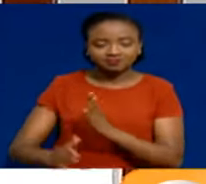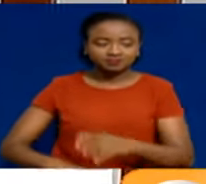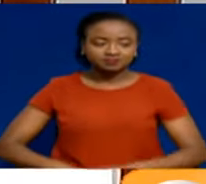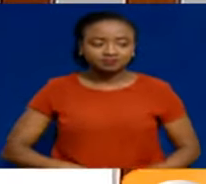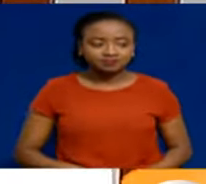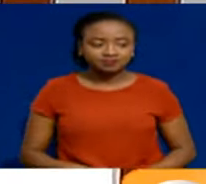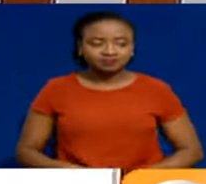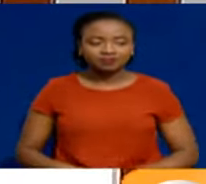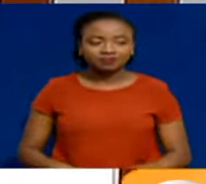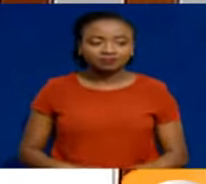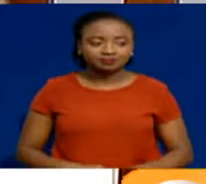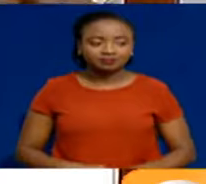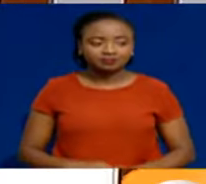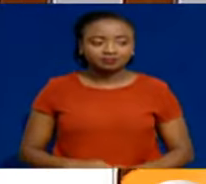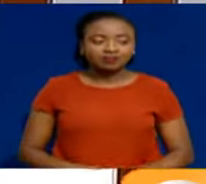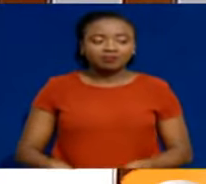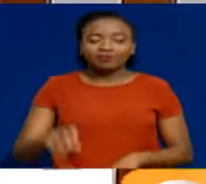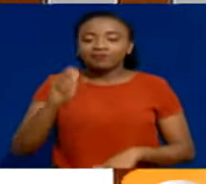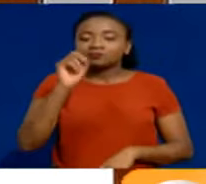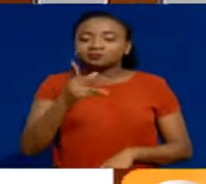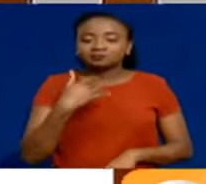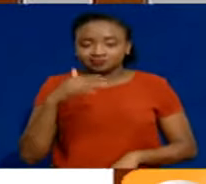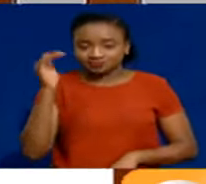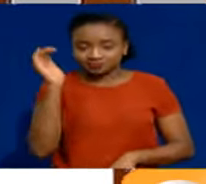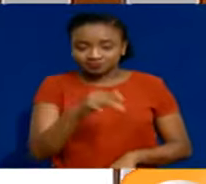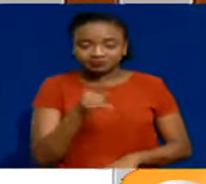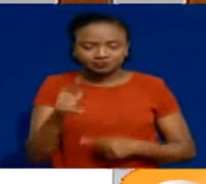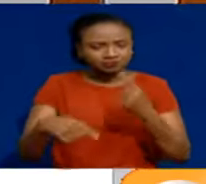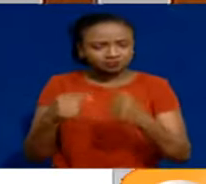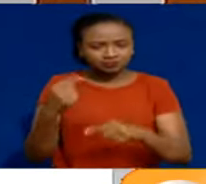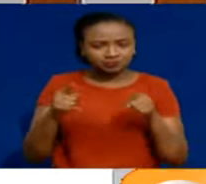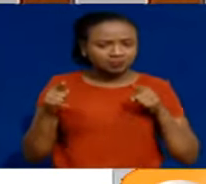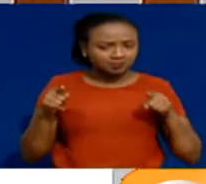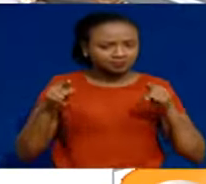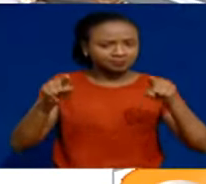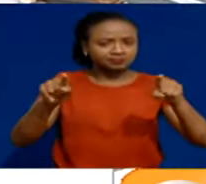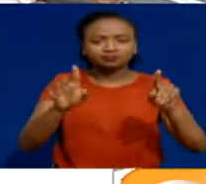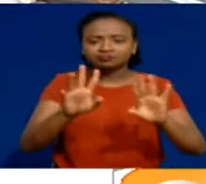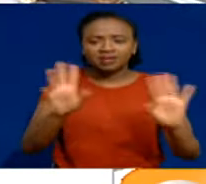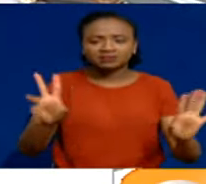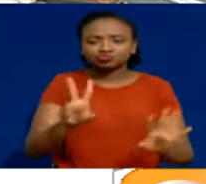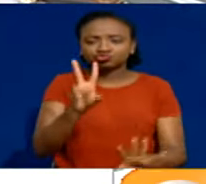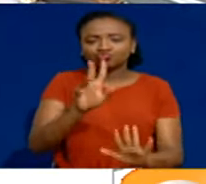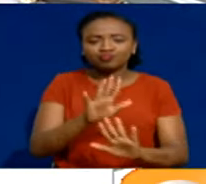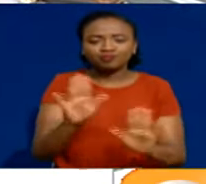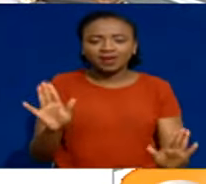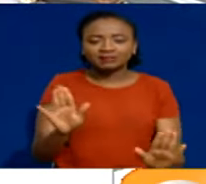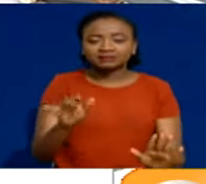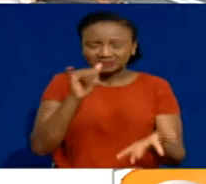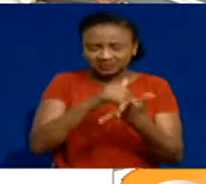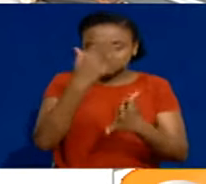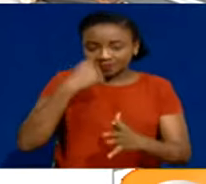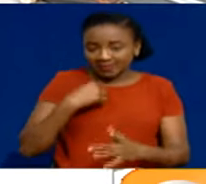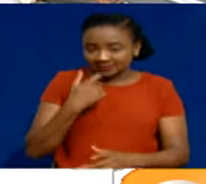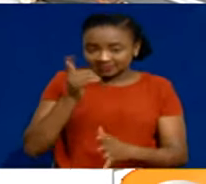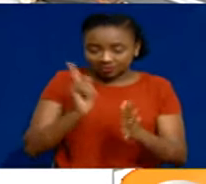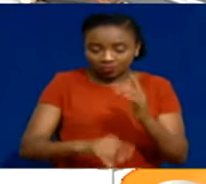be the president. But let's admit it, it's a two-horse race, right? Absolutely, Karen. That is why I said if elections are called